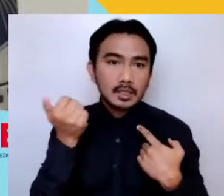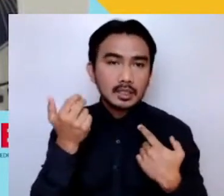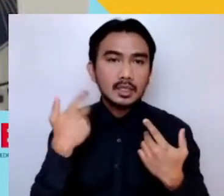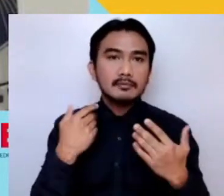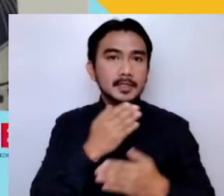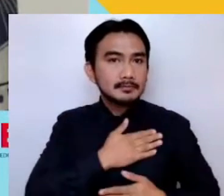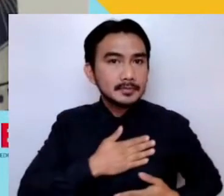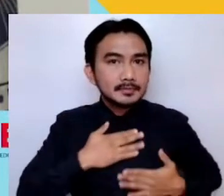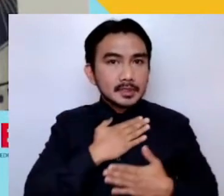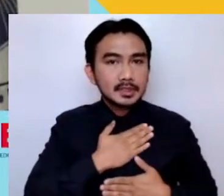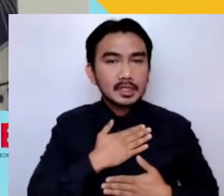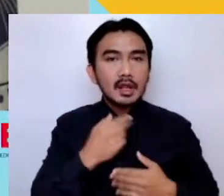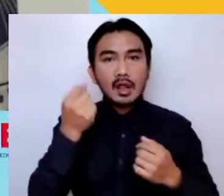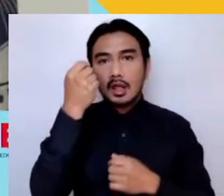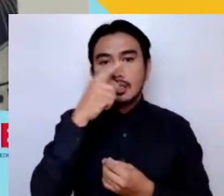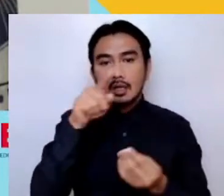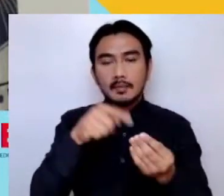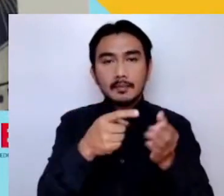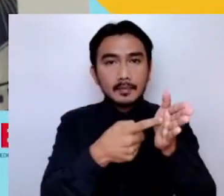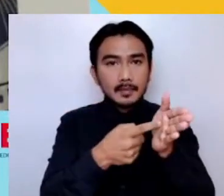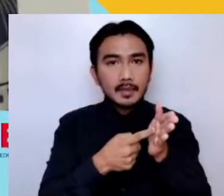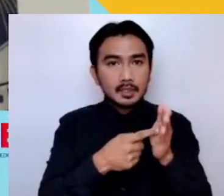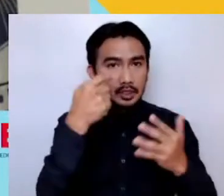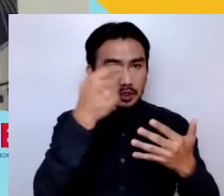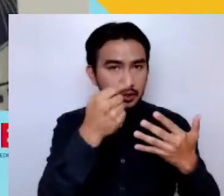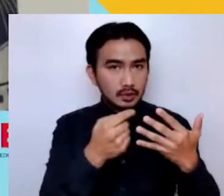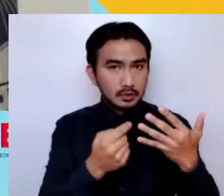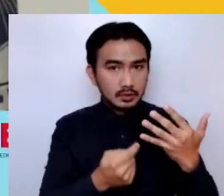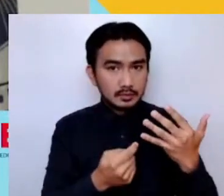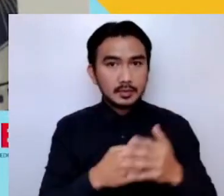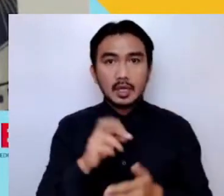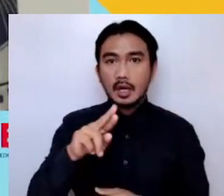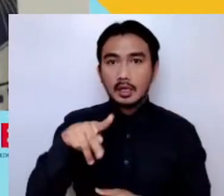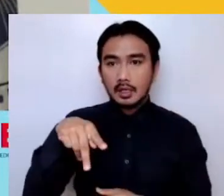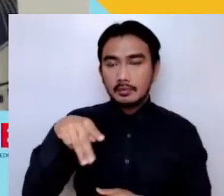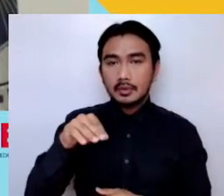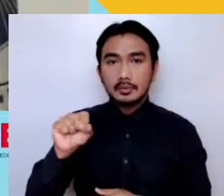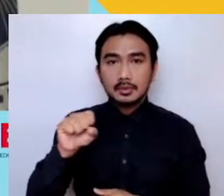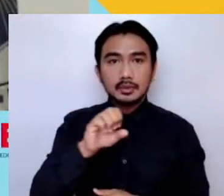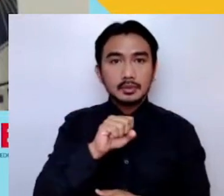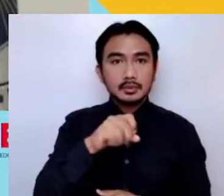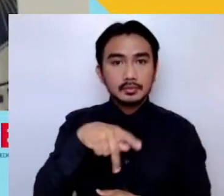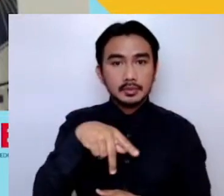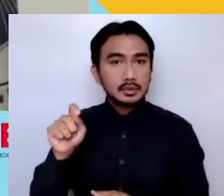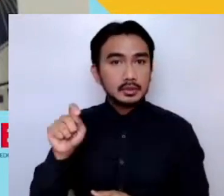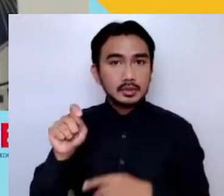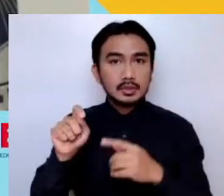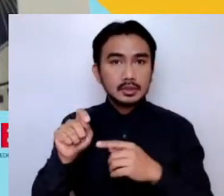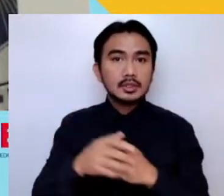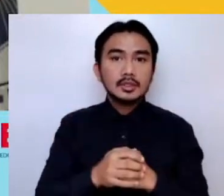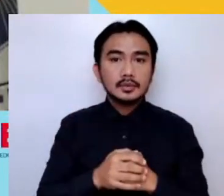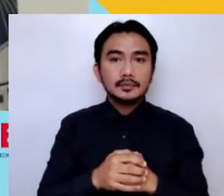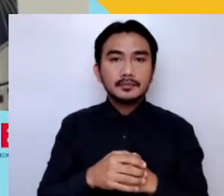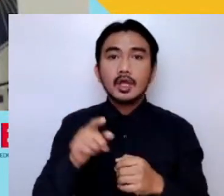understanding of the requirements of this year's RPMS-PPST. And this will lead you to improve